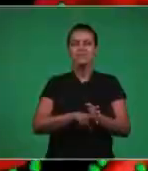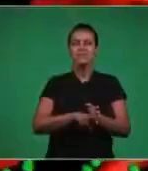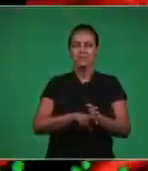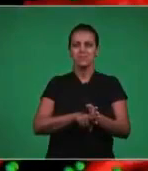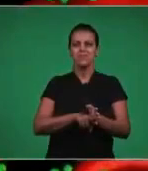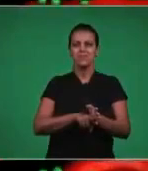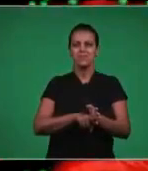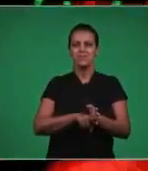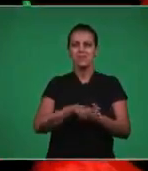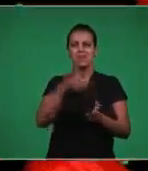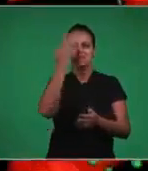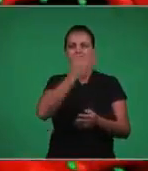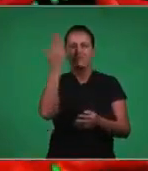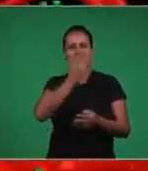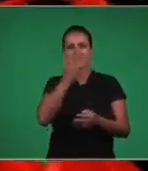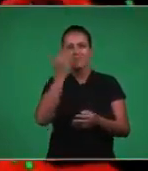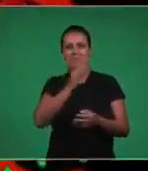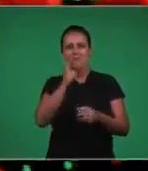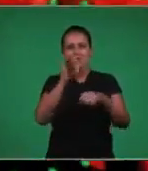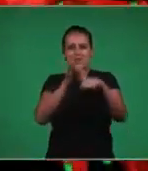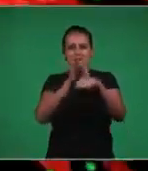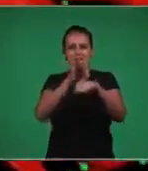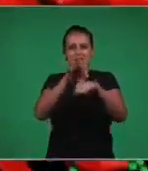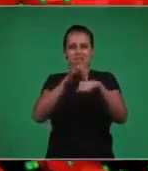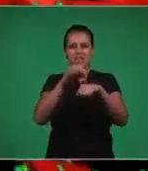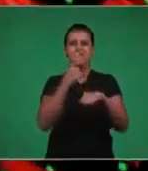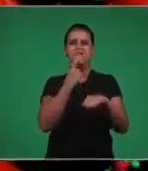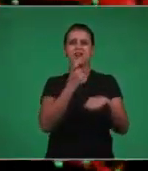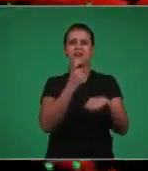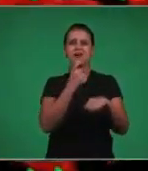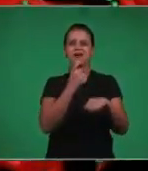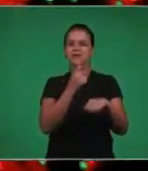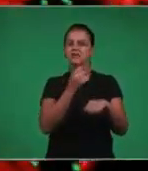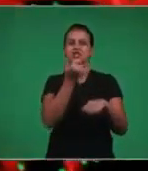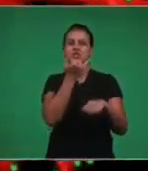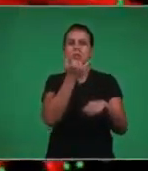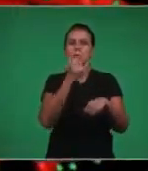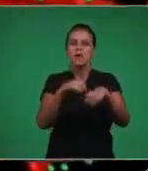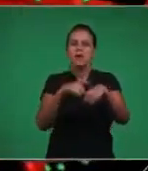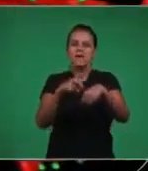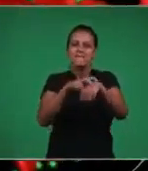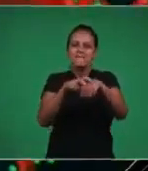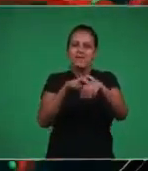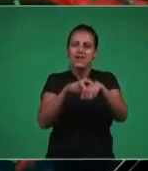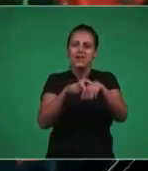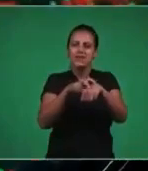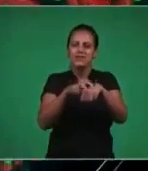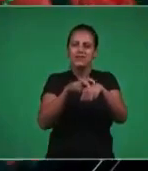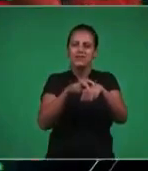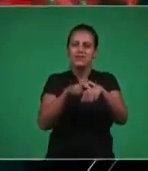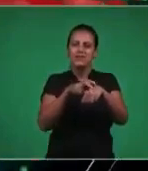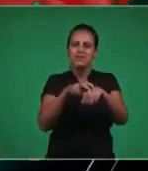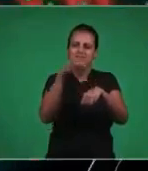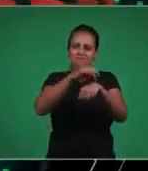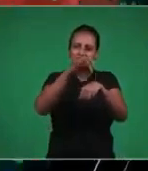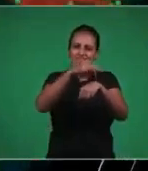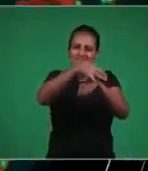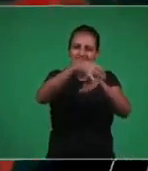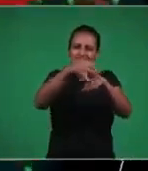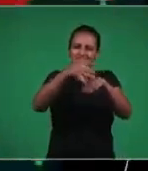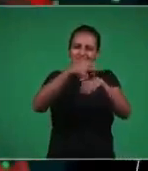And it is the sword that penetrated. Every green point is a cell that is generating energy. It is in